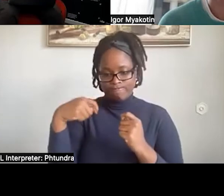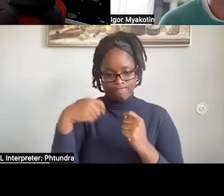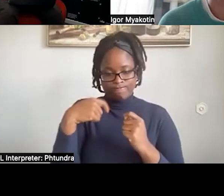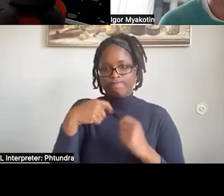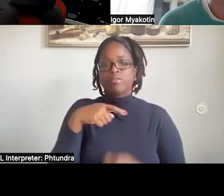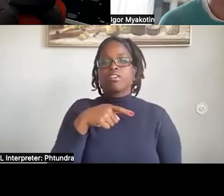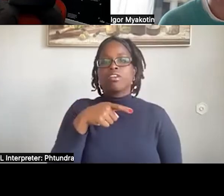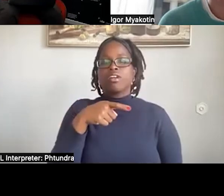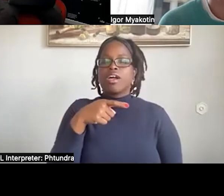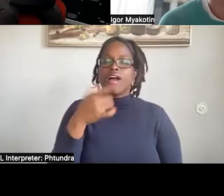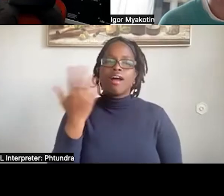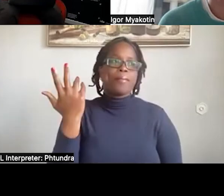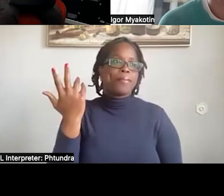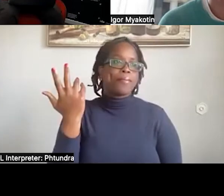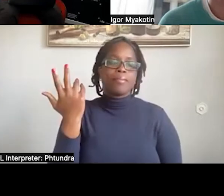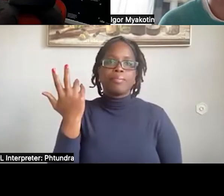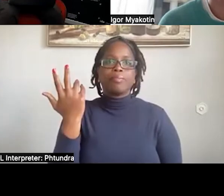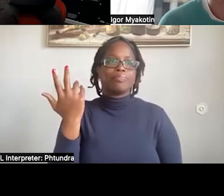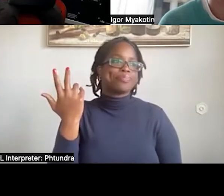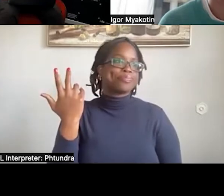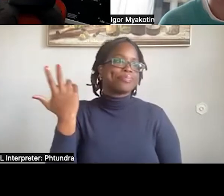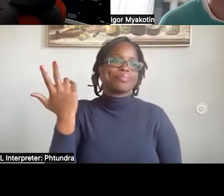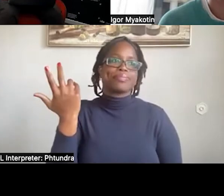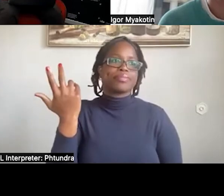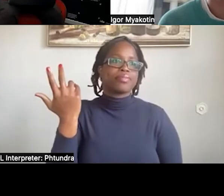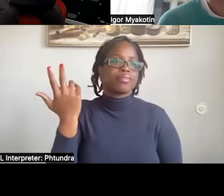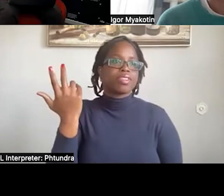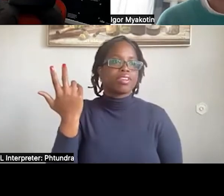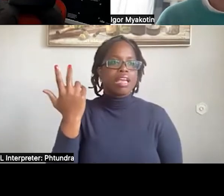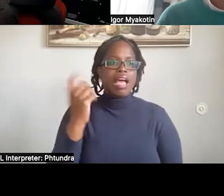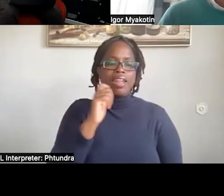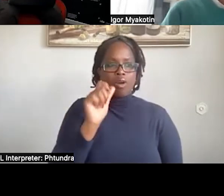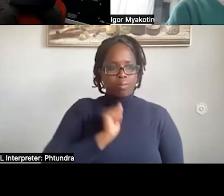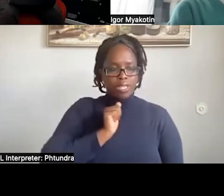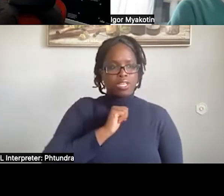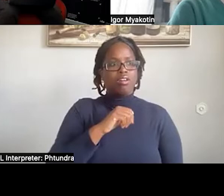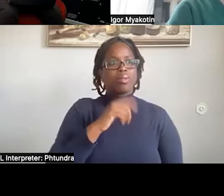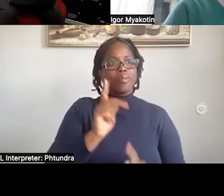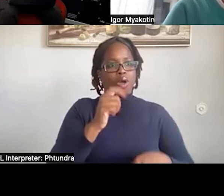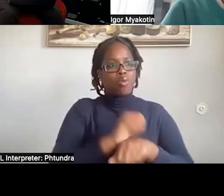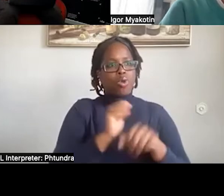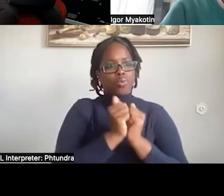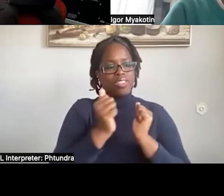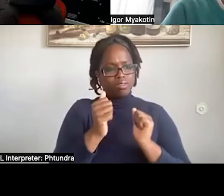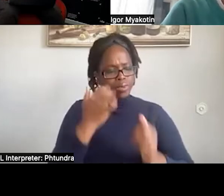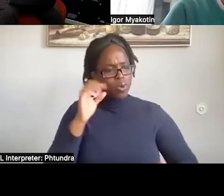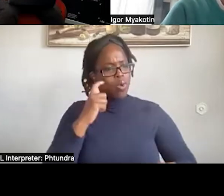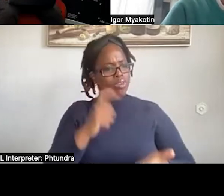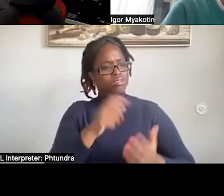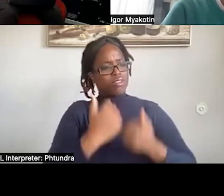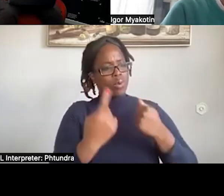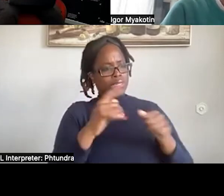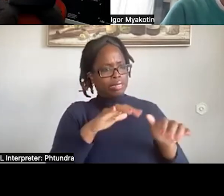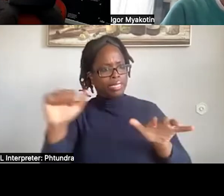them, people who I'm working with, but a lot of filmmakers are leaving the country in the last